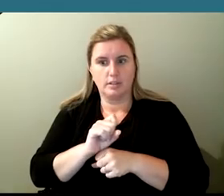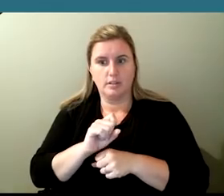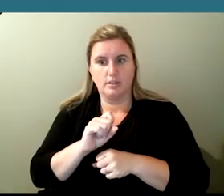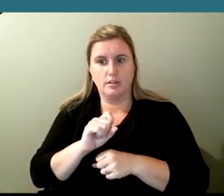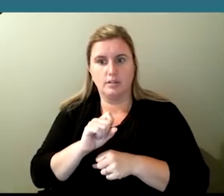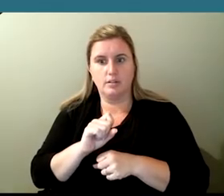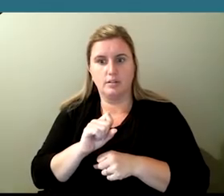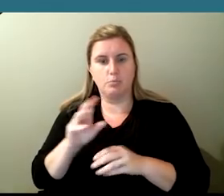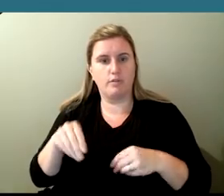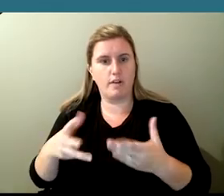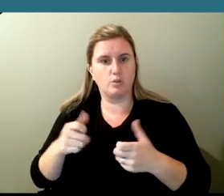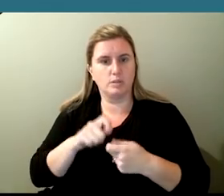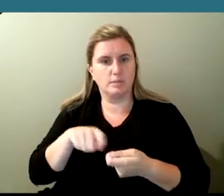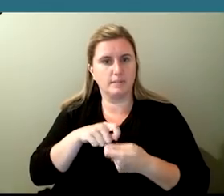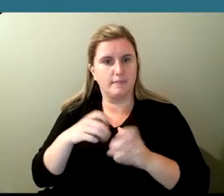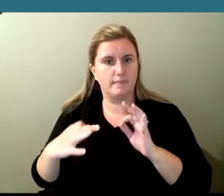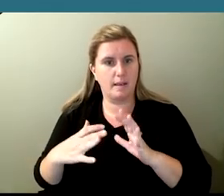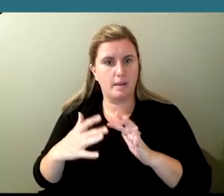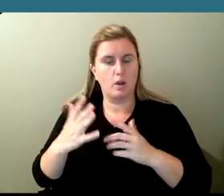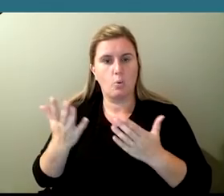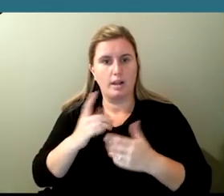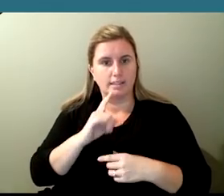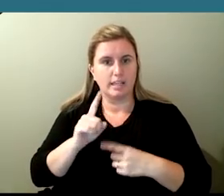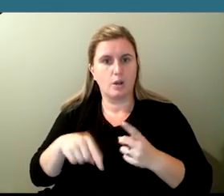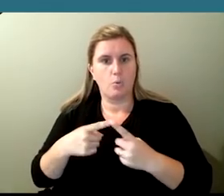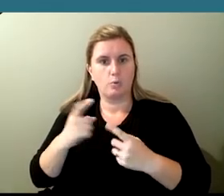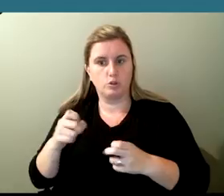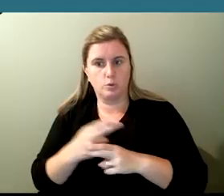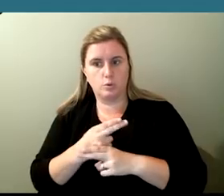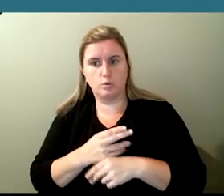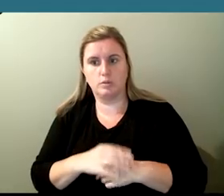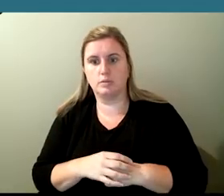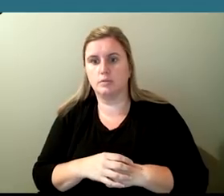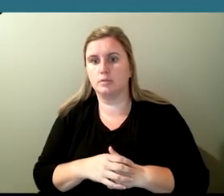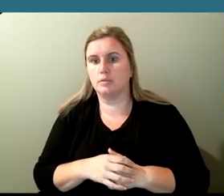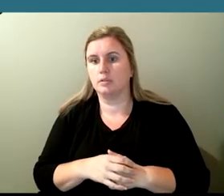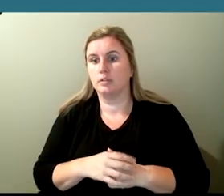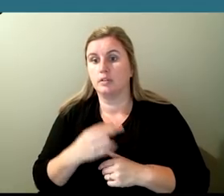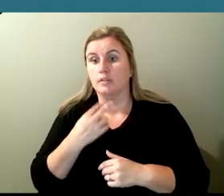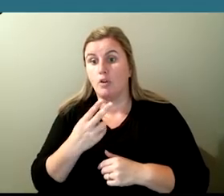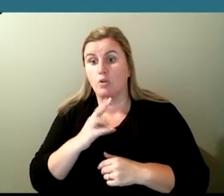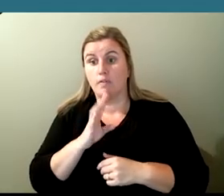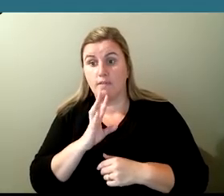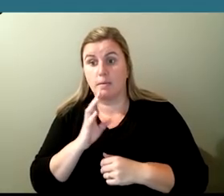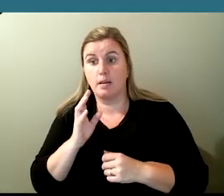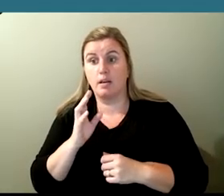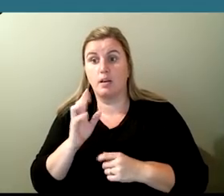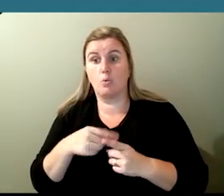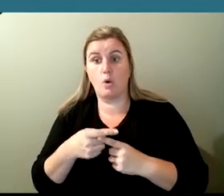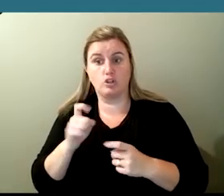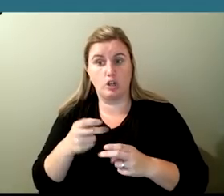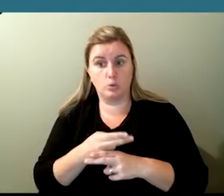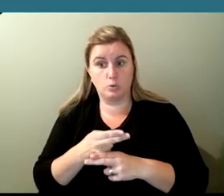the, type of feedback, what is it, and when should we use it? So for example, vocal feedback, delivering vocal feedback about performance to the supervisee, when should I use